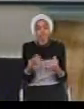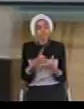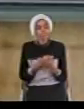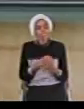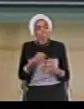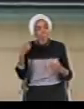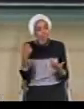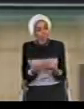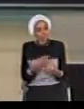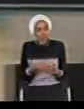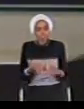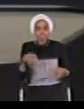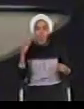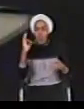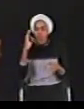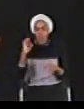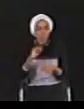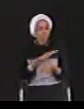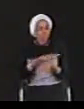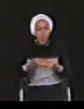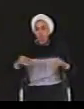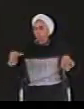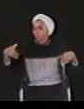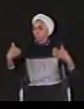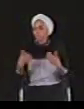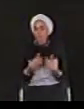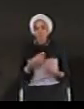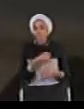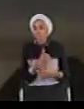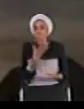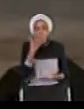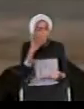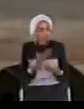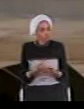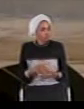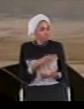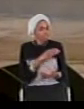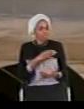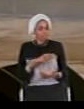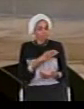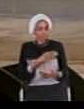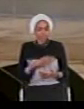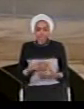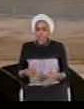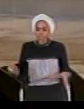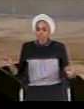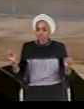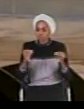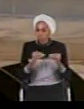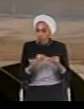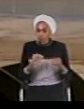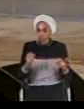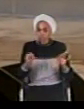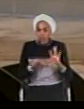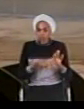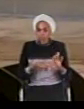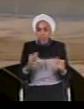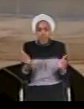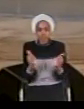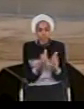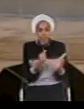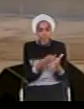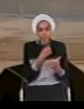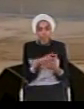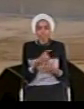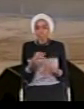he preaches does not have any good character associated with it. It's just,